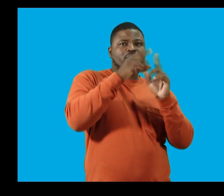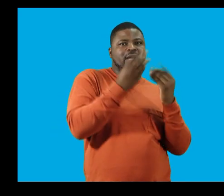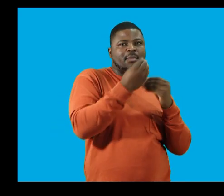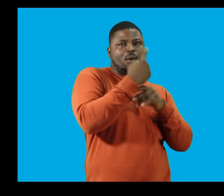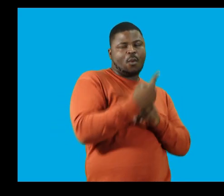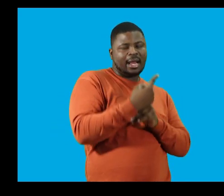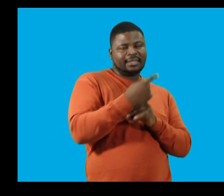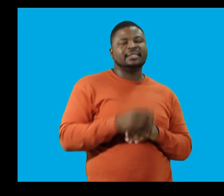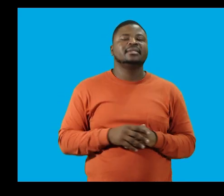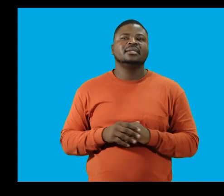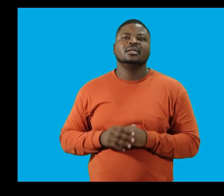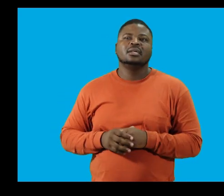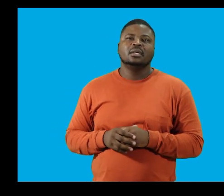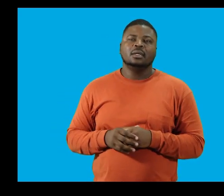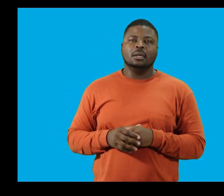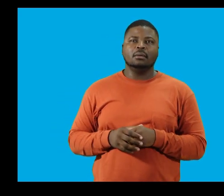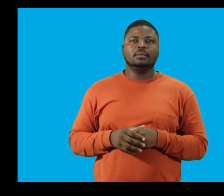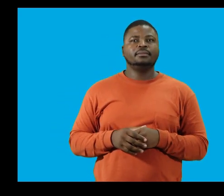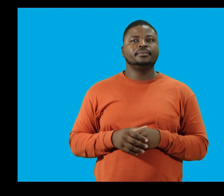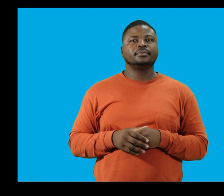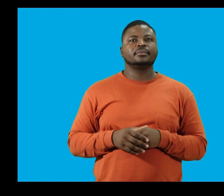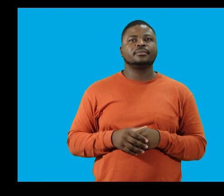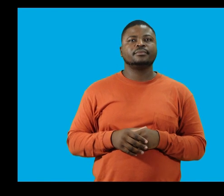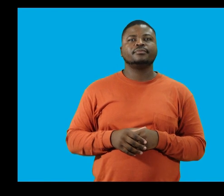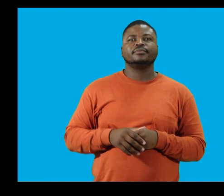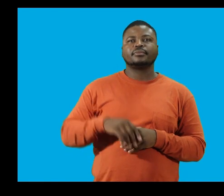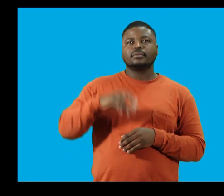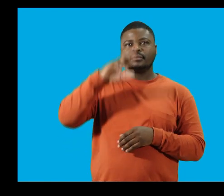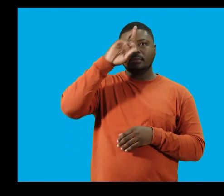1. Remember, guys, now there is 2